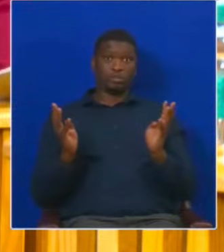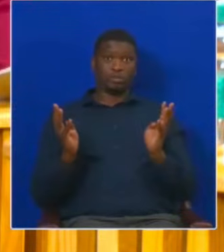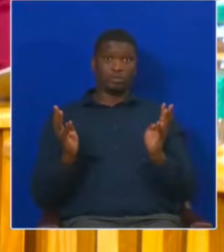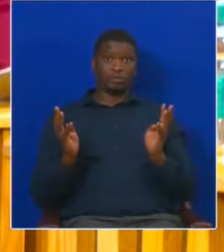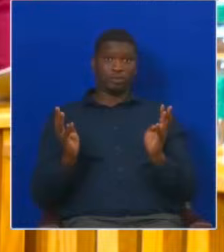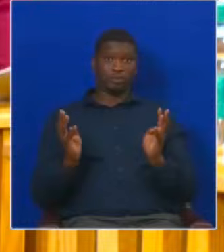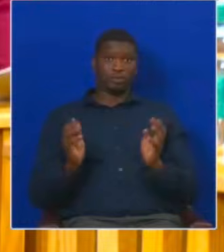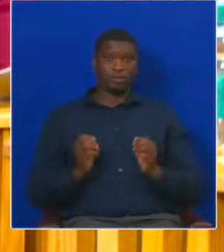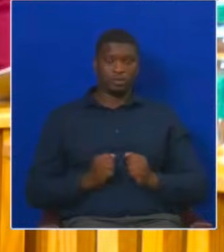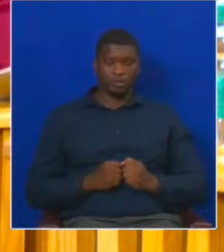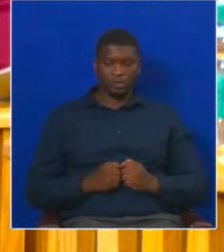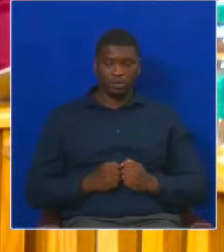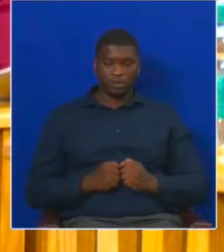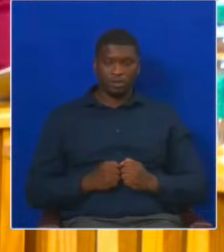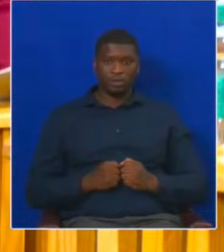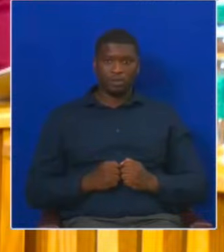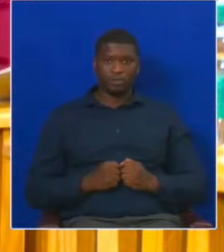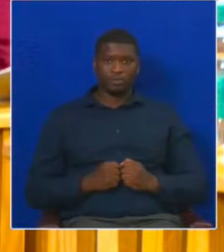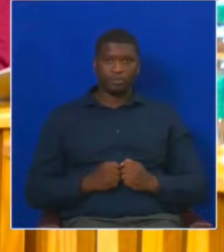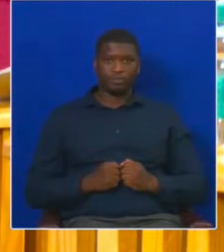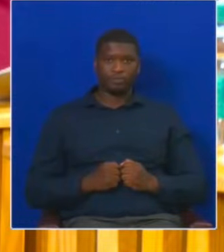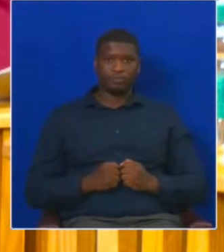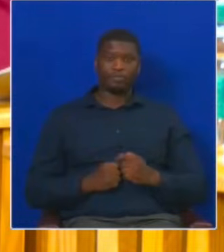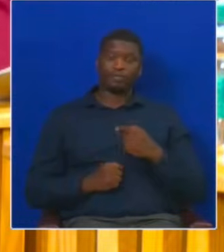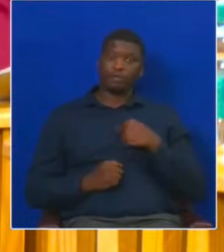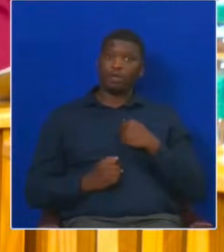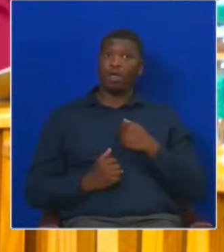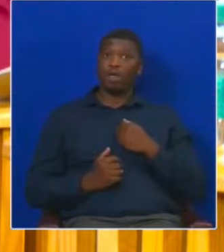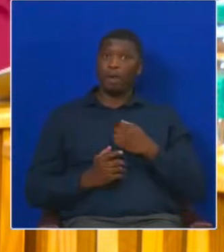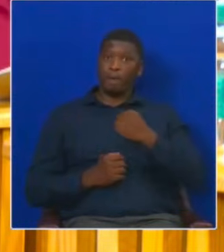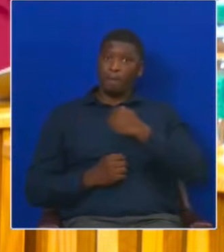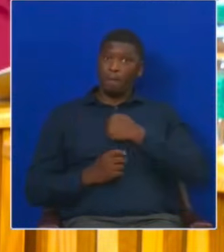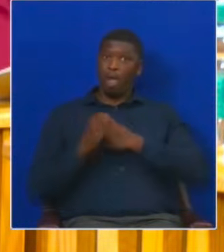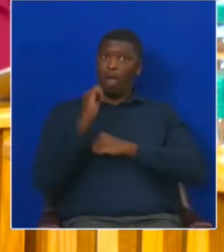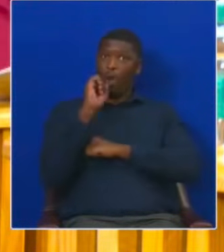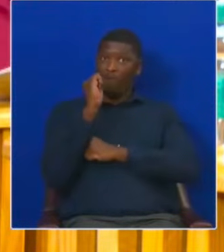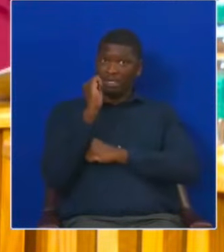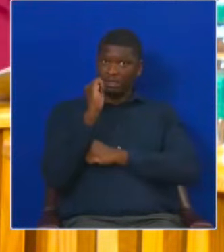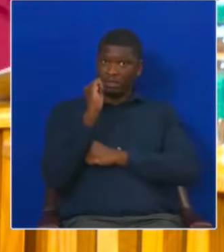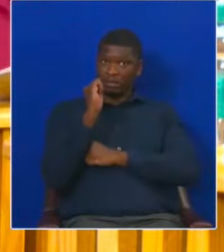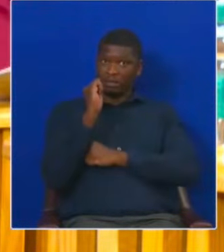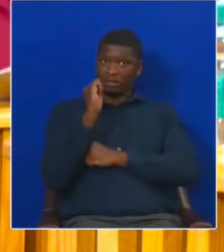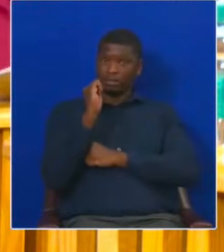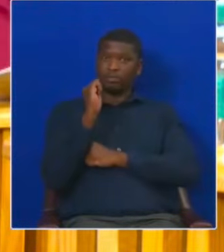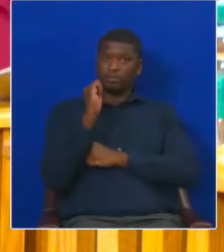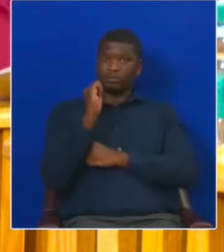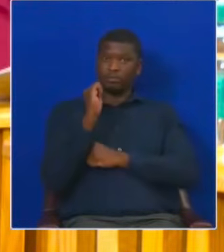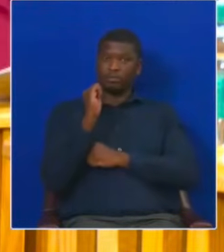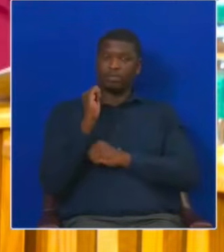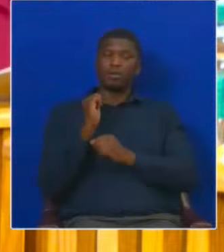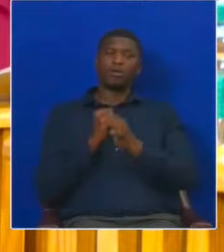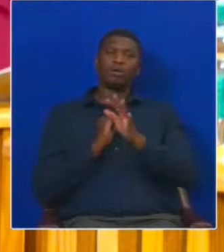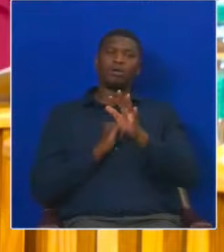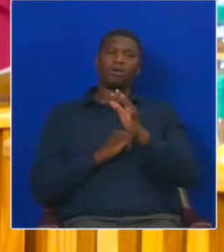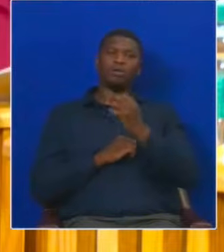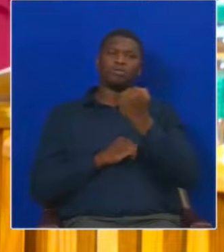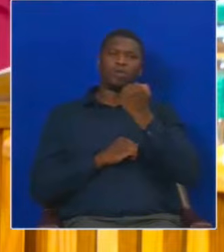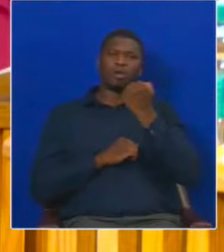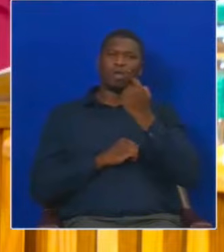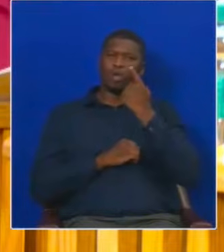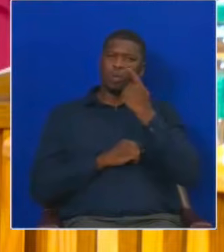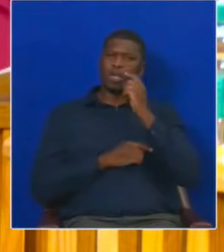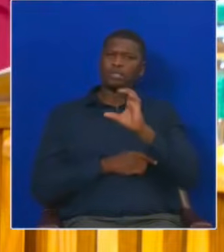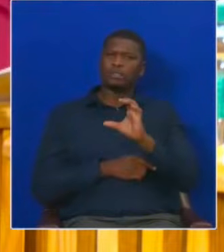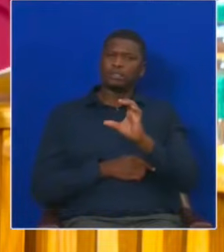At my office, the unknown African male then Witness C. introduced himself to me Witness C.